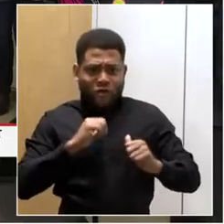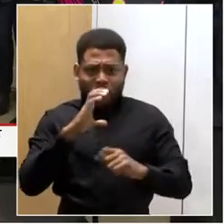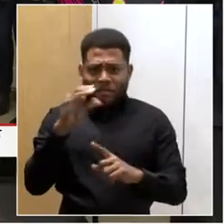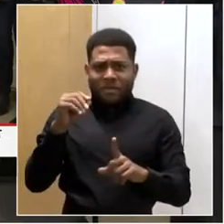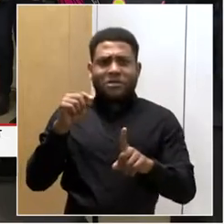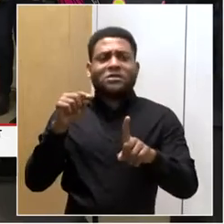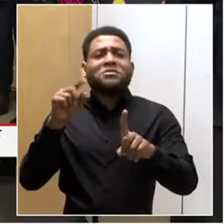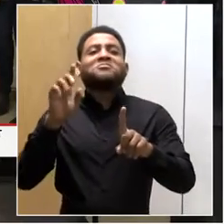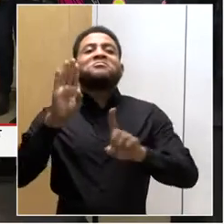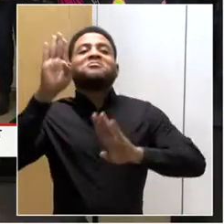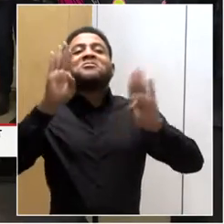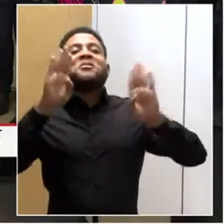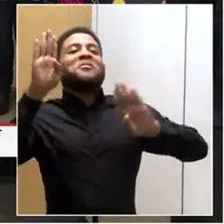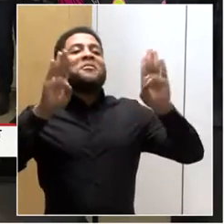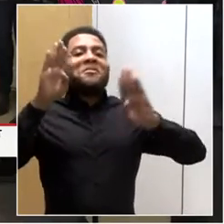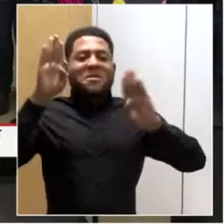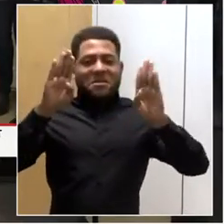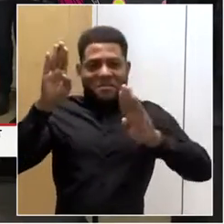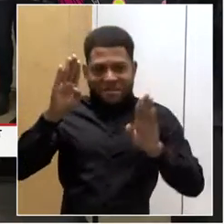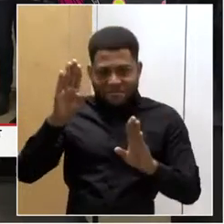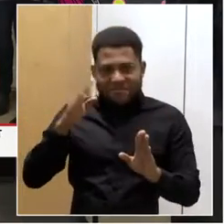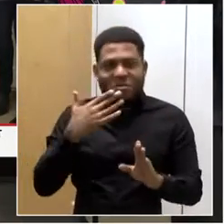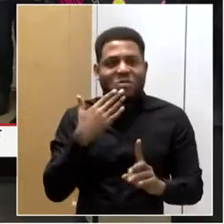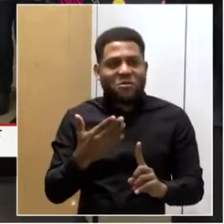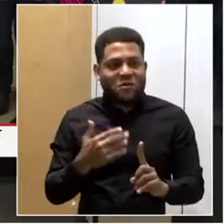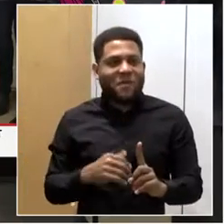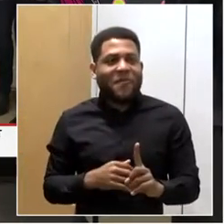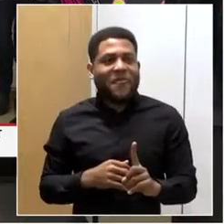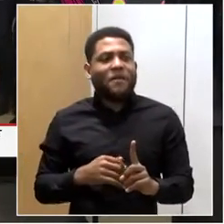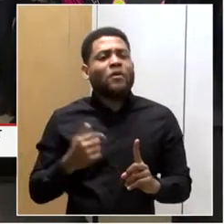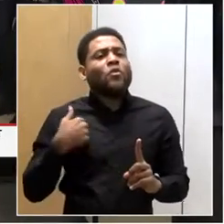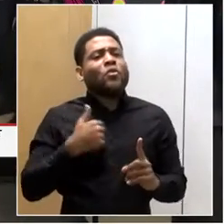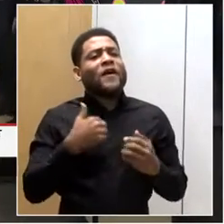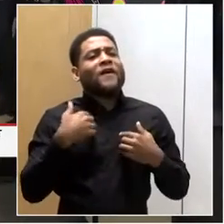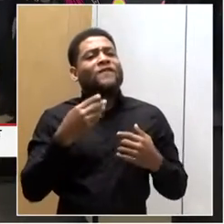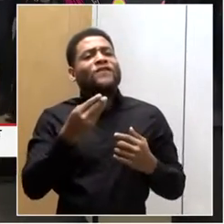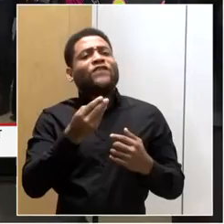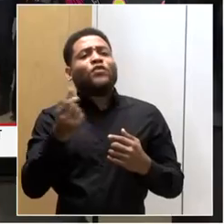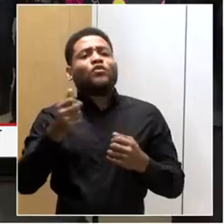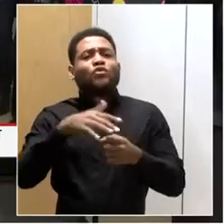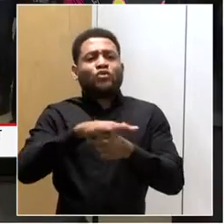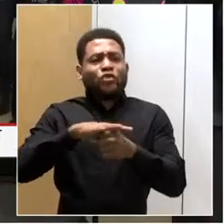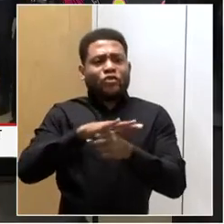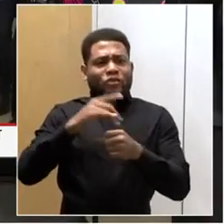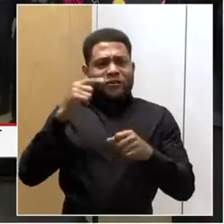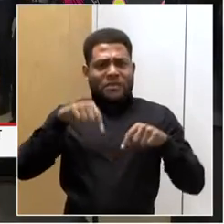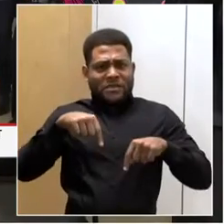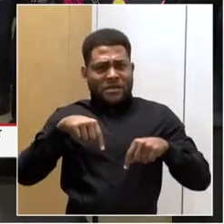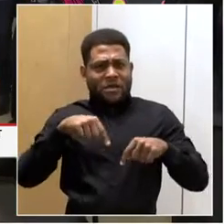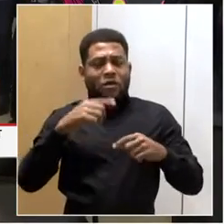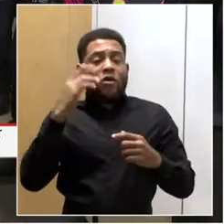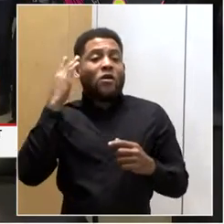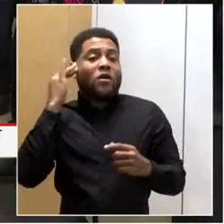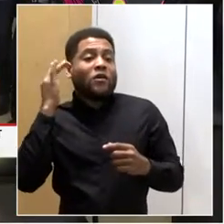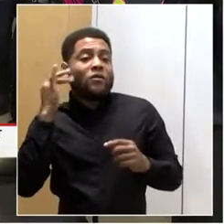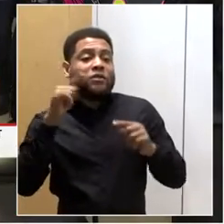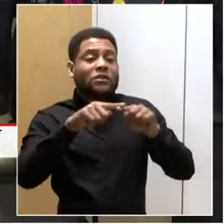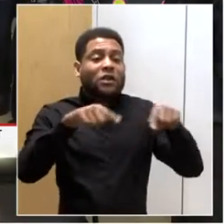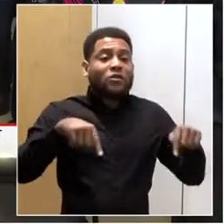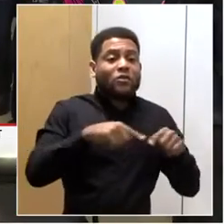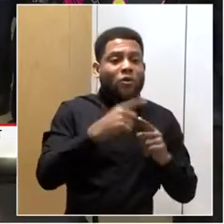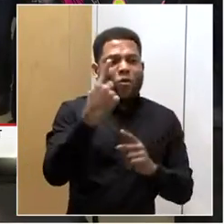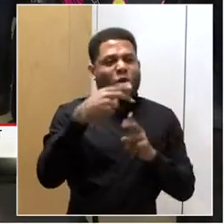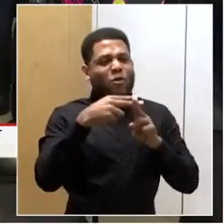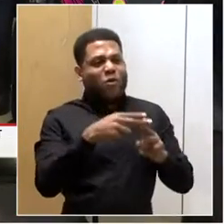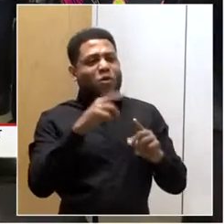All right, that's good to know. We've got a couple located right here in the Golden Triangle. One of them is Rorschach Theater, who's also in the